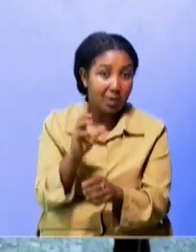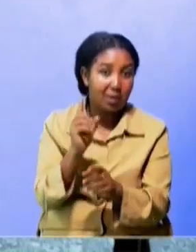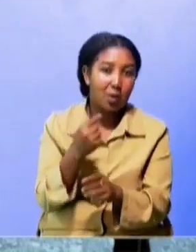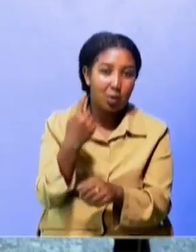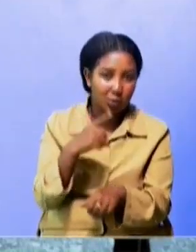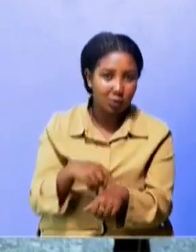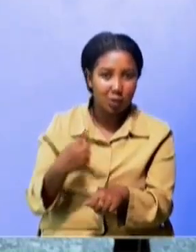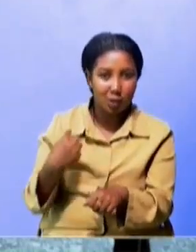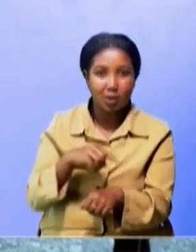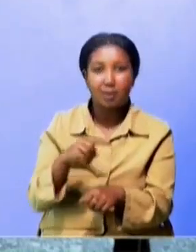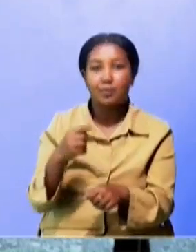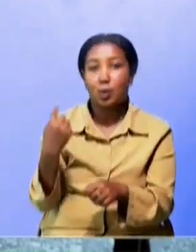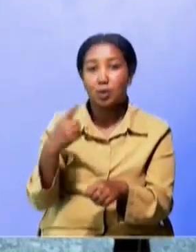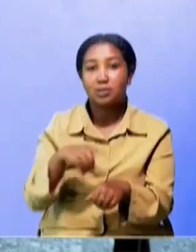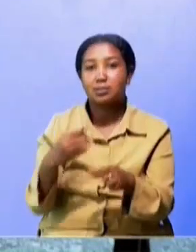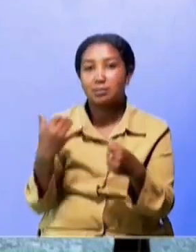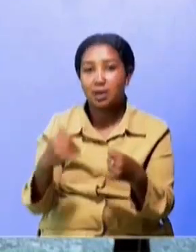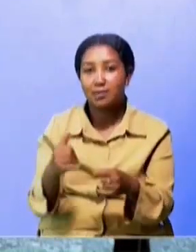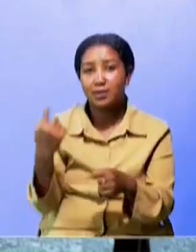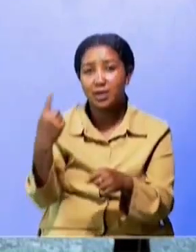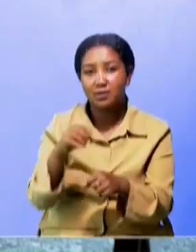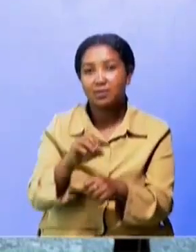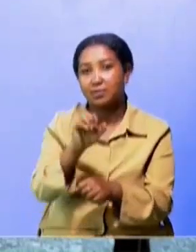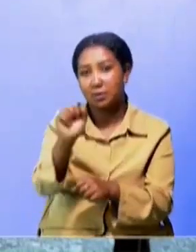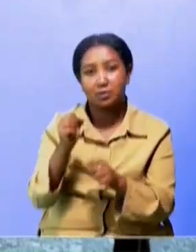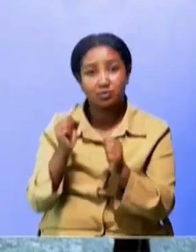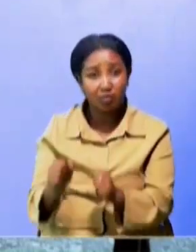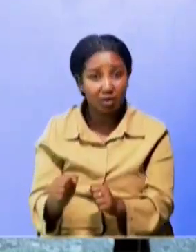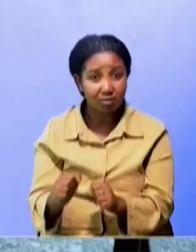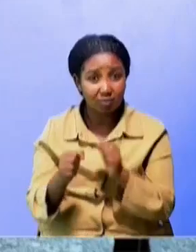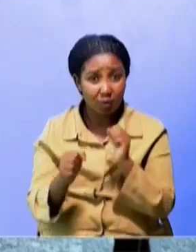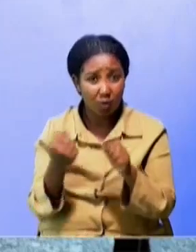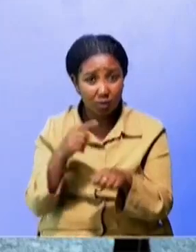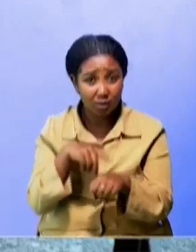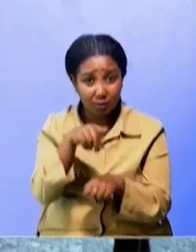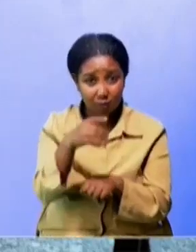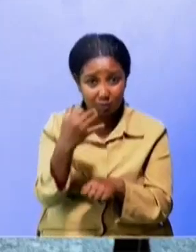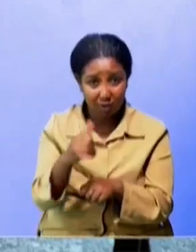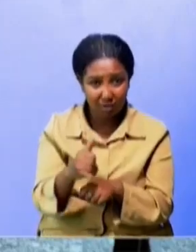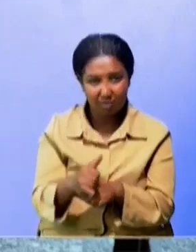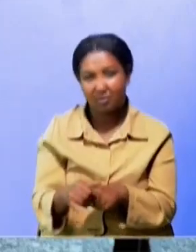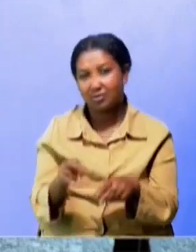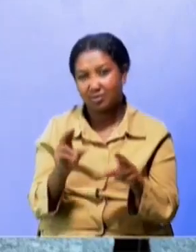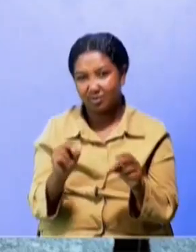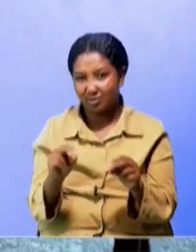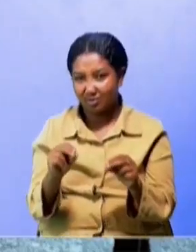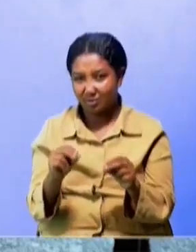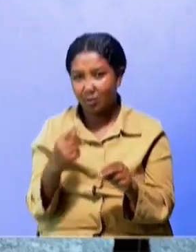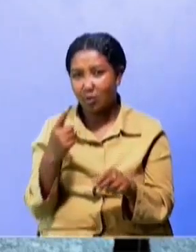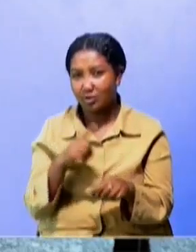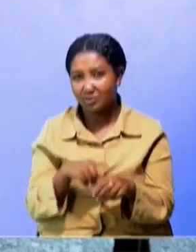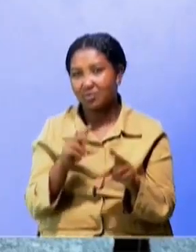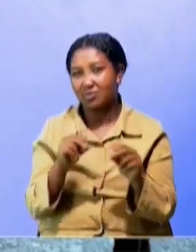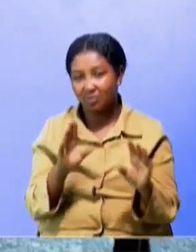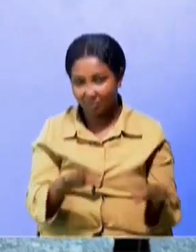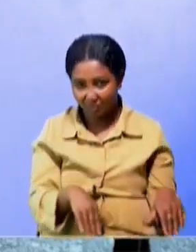We always play football every Saturday. Possible. Is it only always? No, it's not. Not only